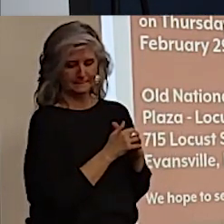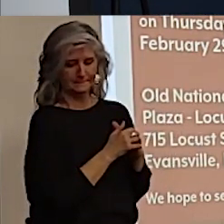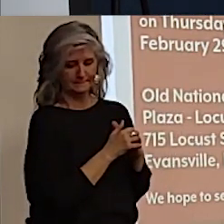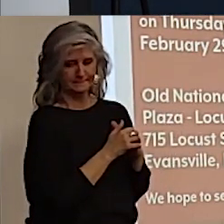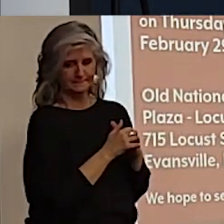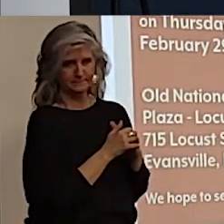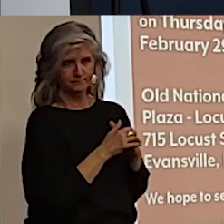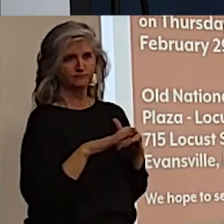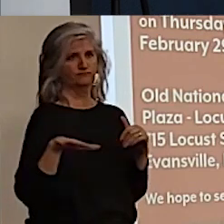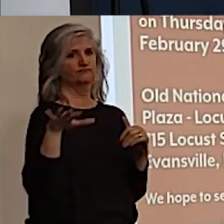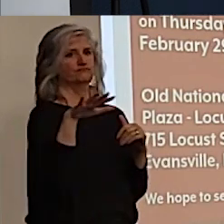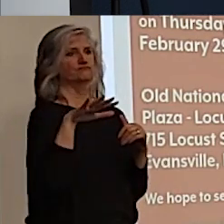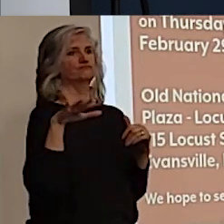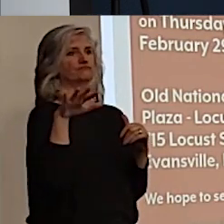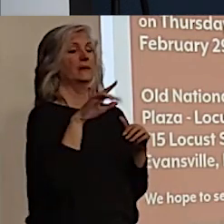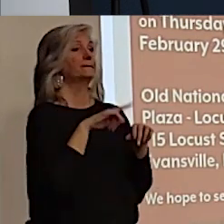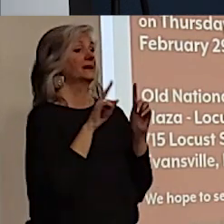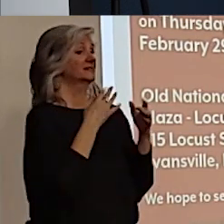to the region. And